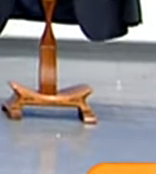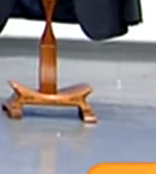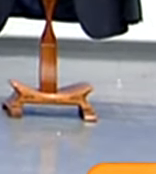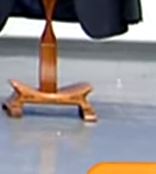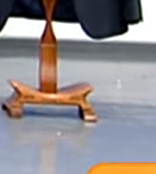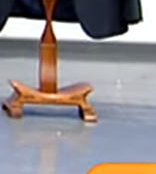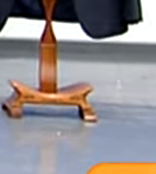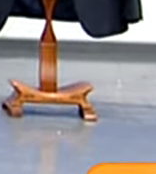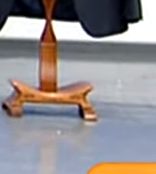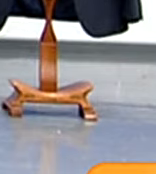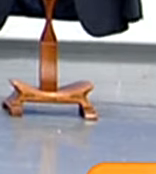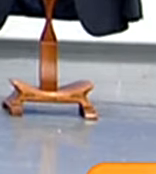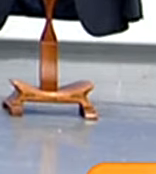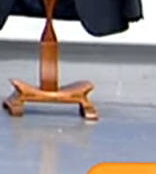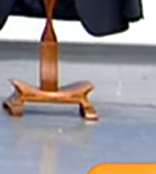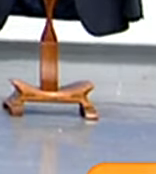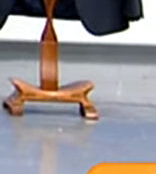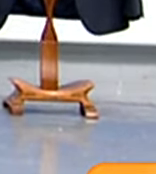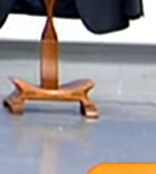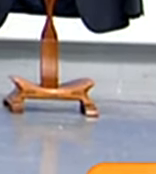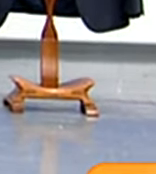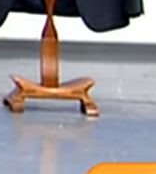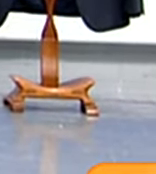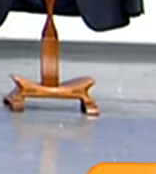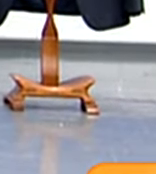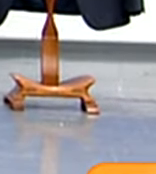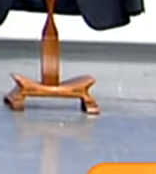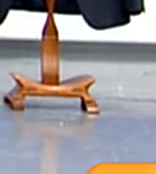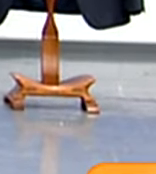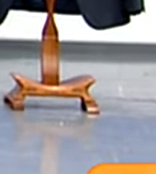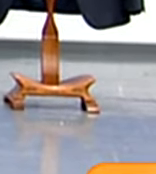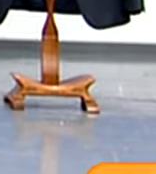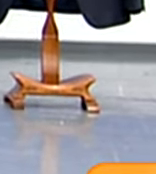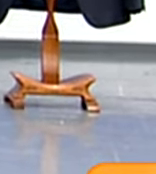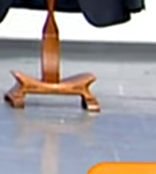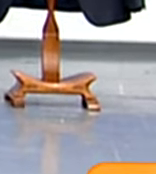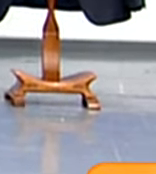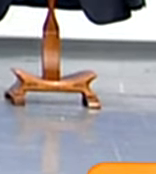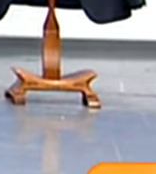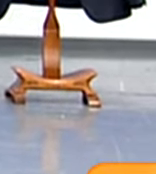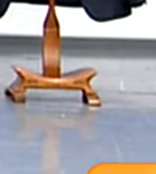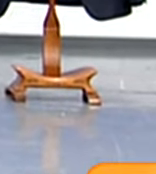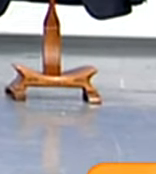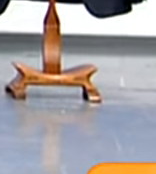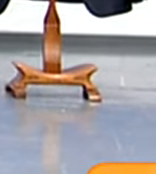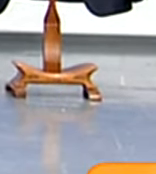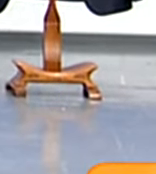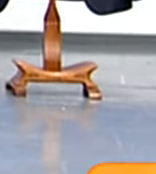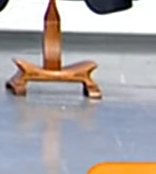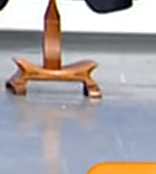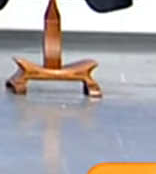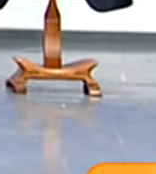Every year. 800,000 people are joining the job market. What plan do you have?